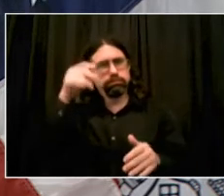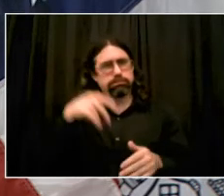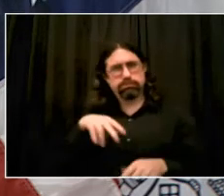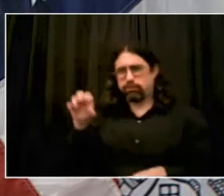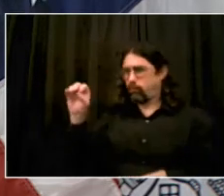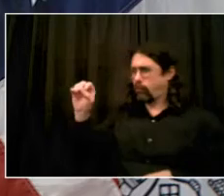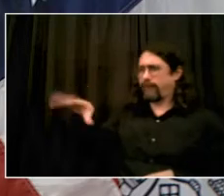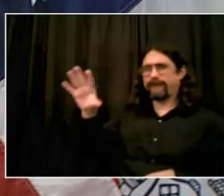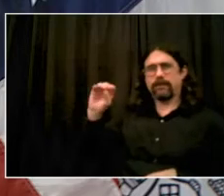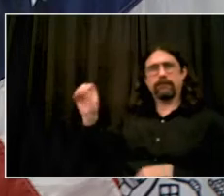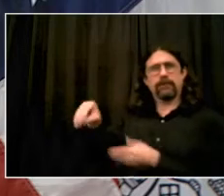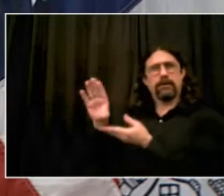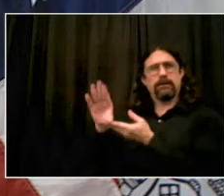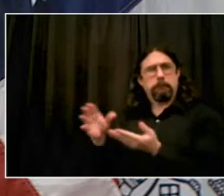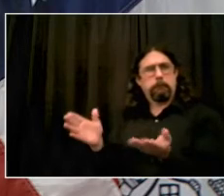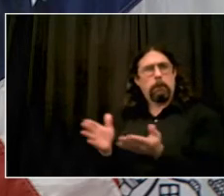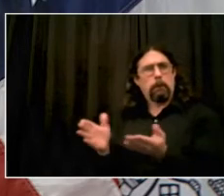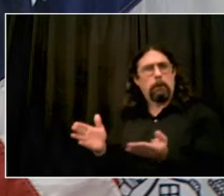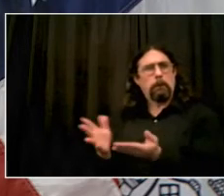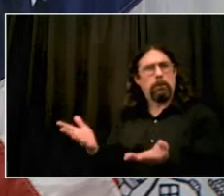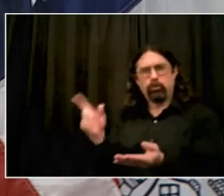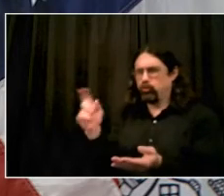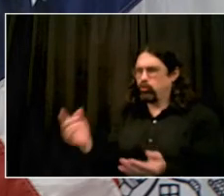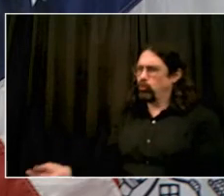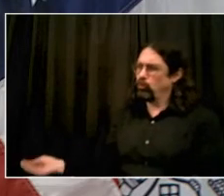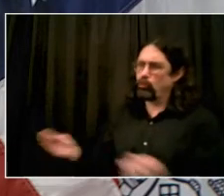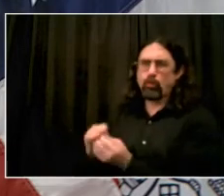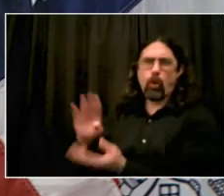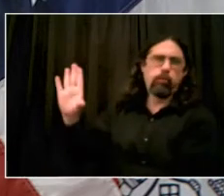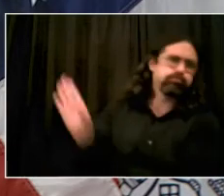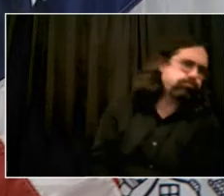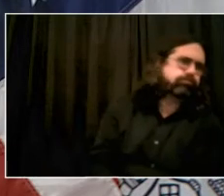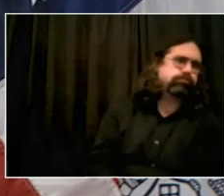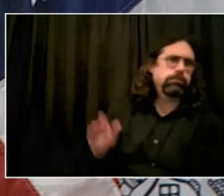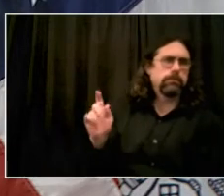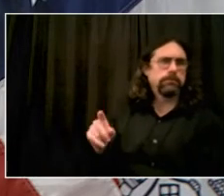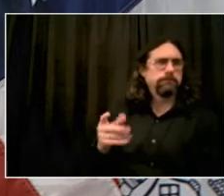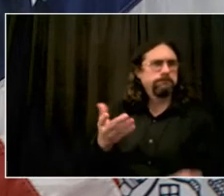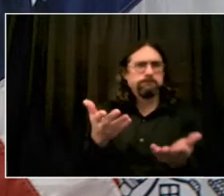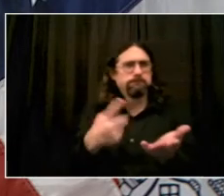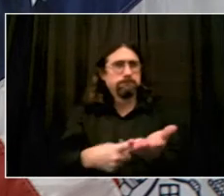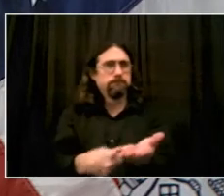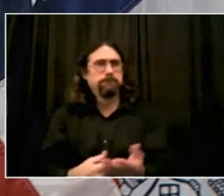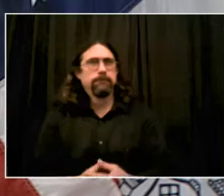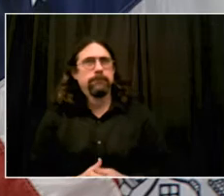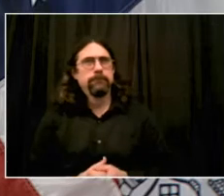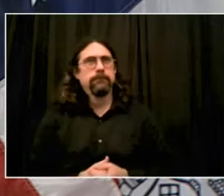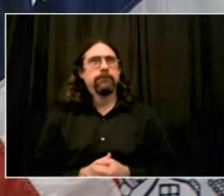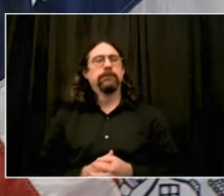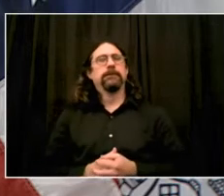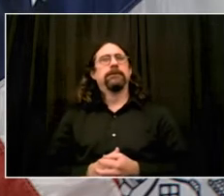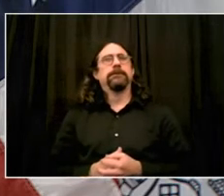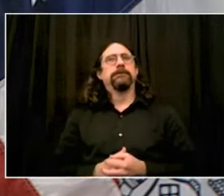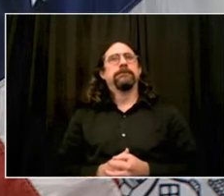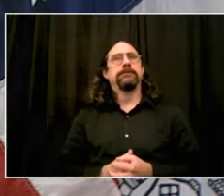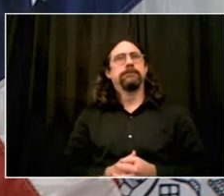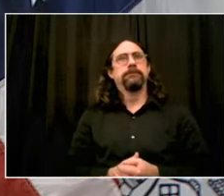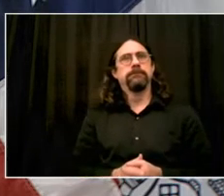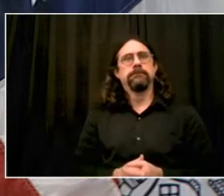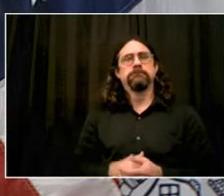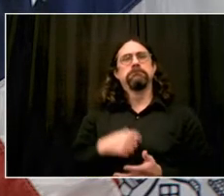know we've had some impact from weather that caused variations, but I also know that the